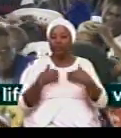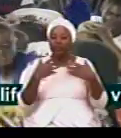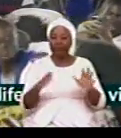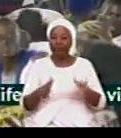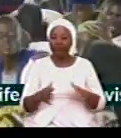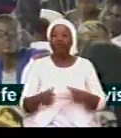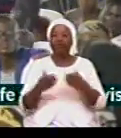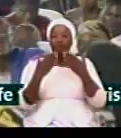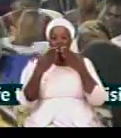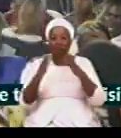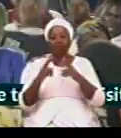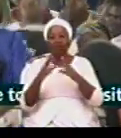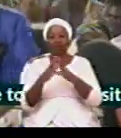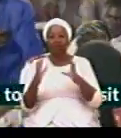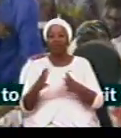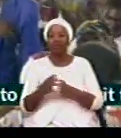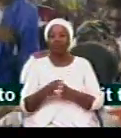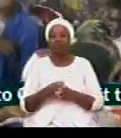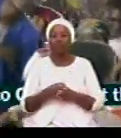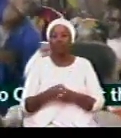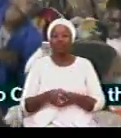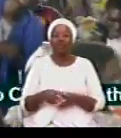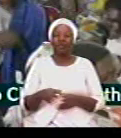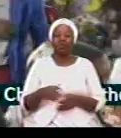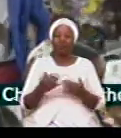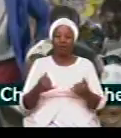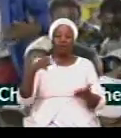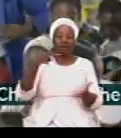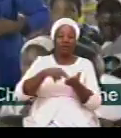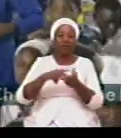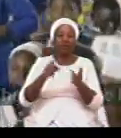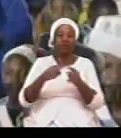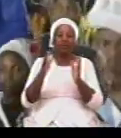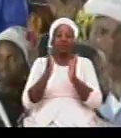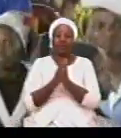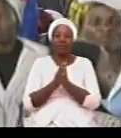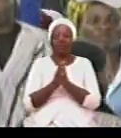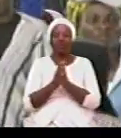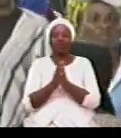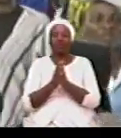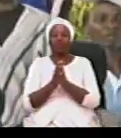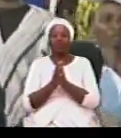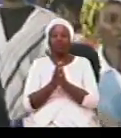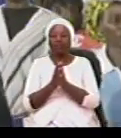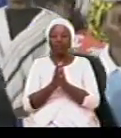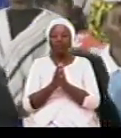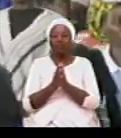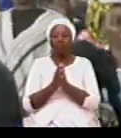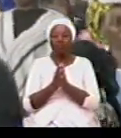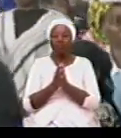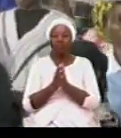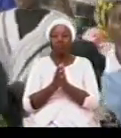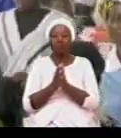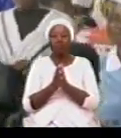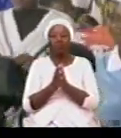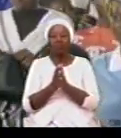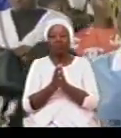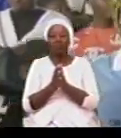on our feet as our pastor comes to pray for us?